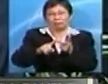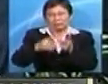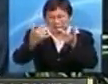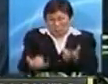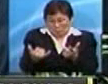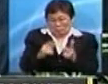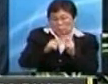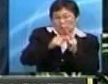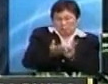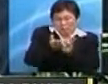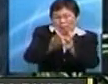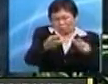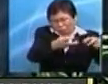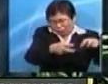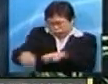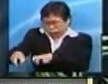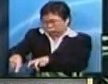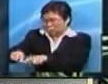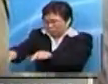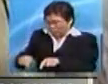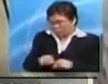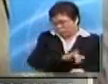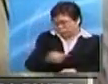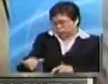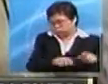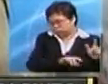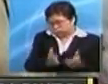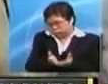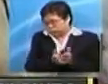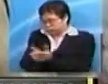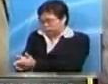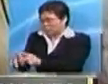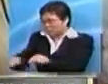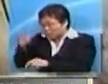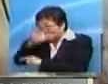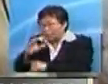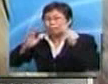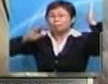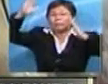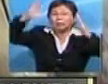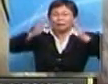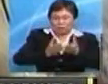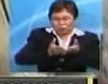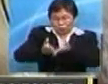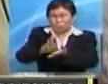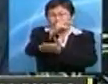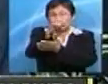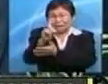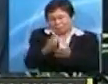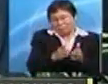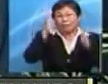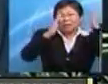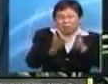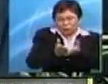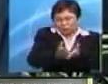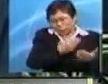transiting in the search area. The Malaysian ship, the KD Liqiu, is expected to arrive in the search area on